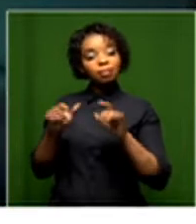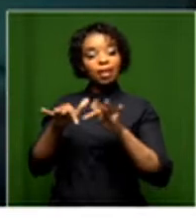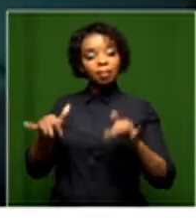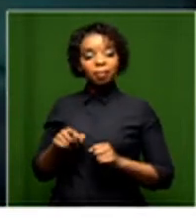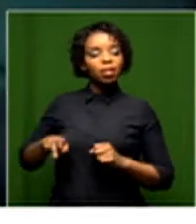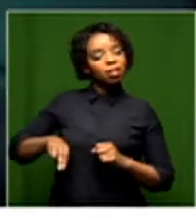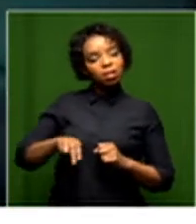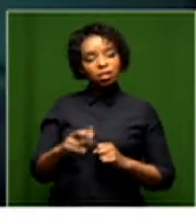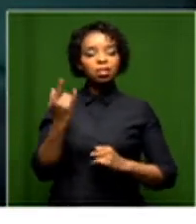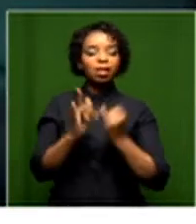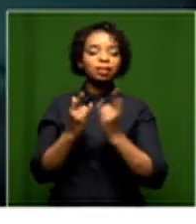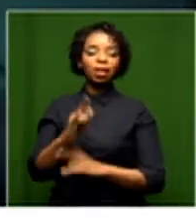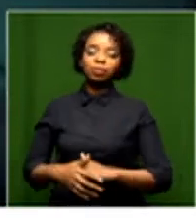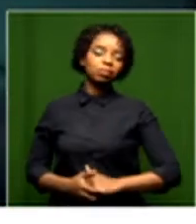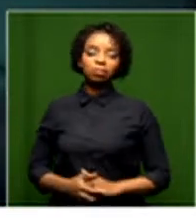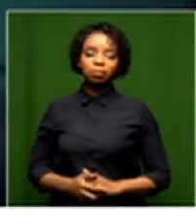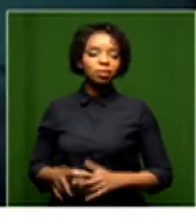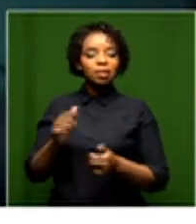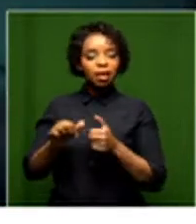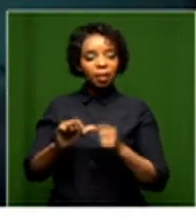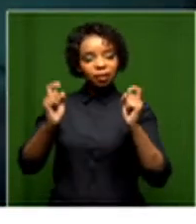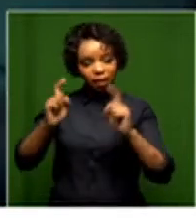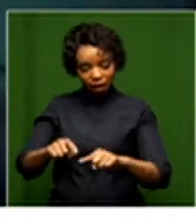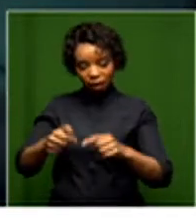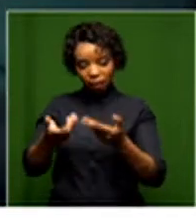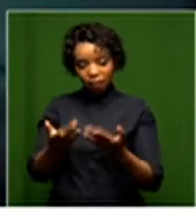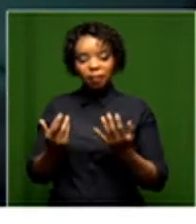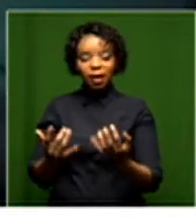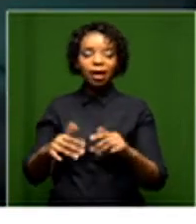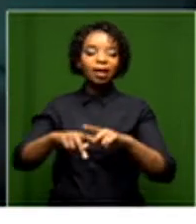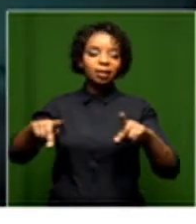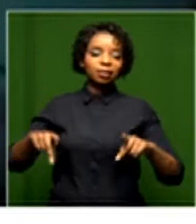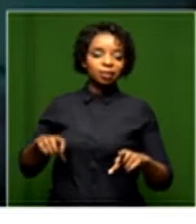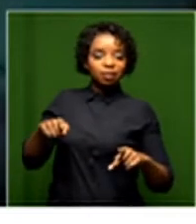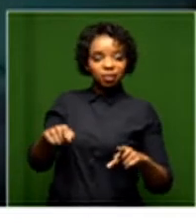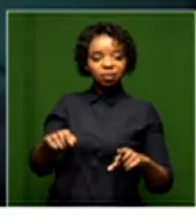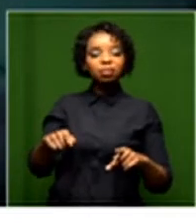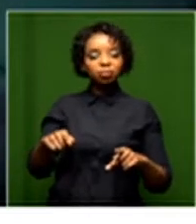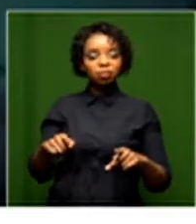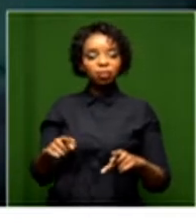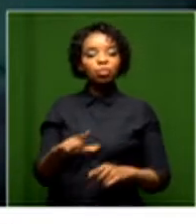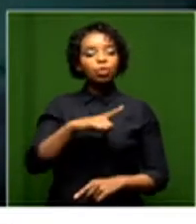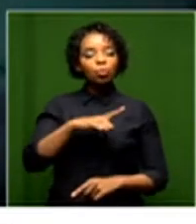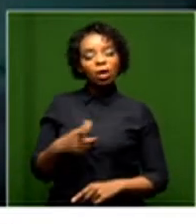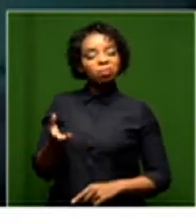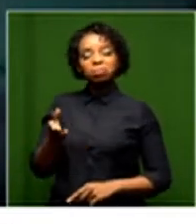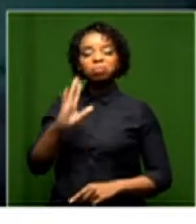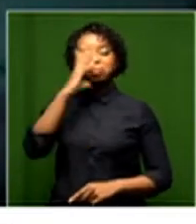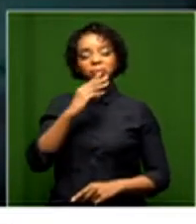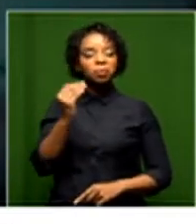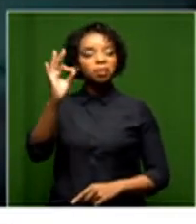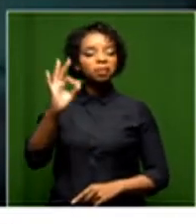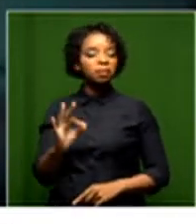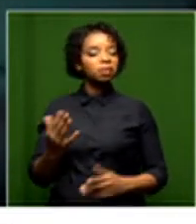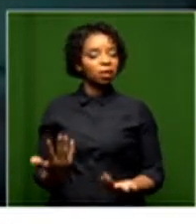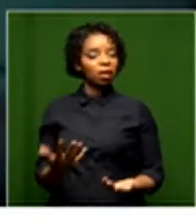come and walk in botanical gardens? Because it's such a beautiful environment. Just listening to your weather broadcast now, it